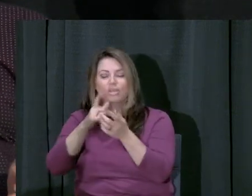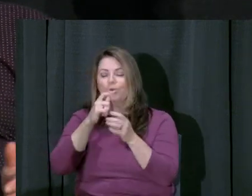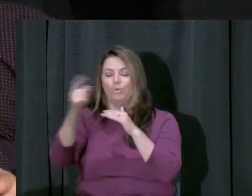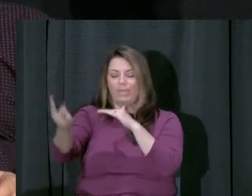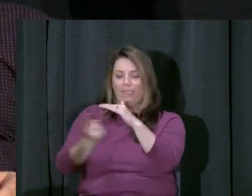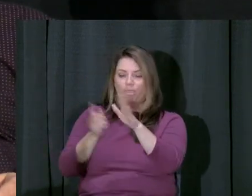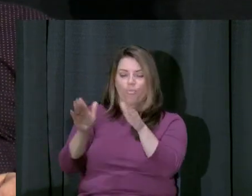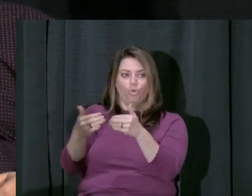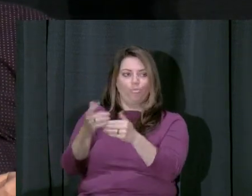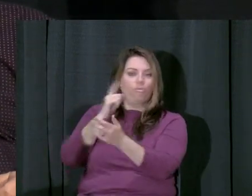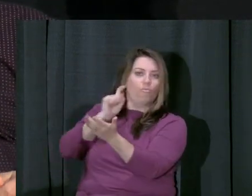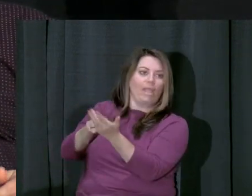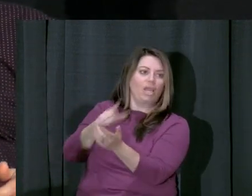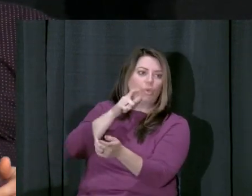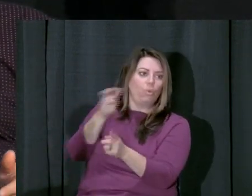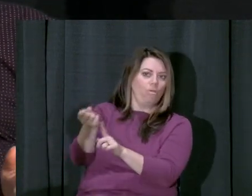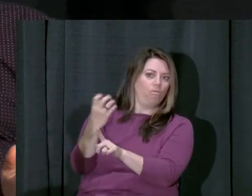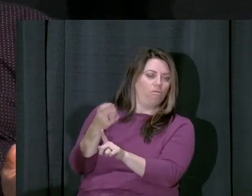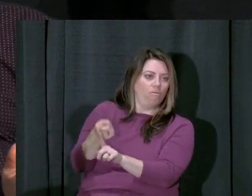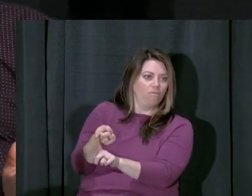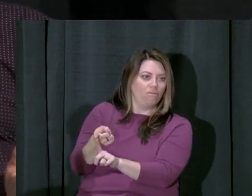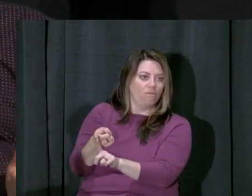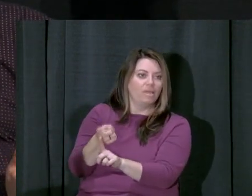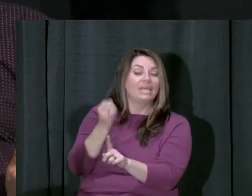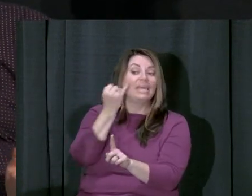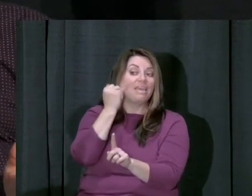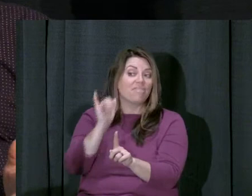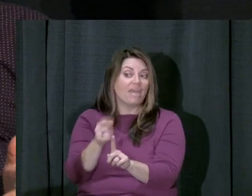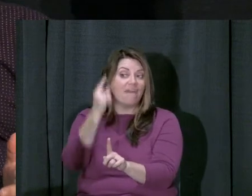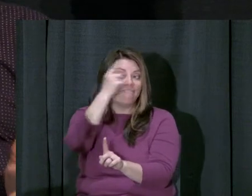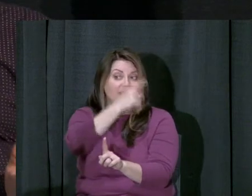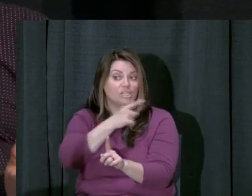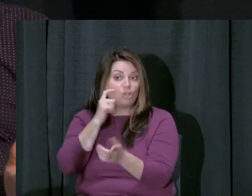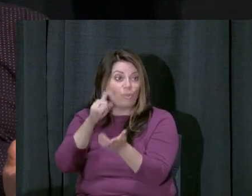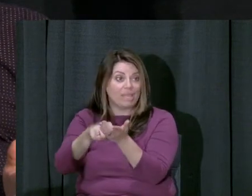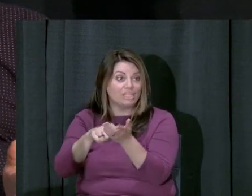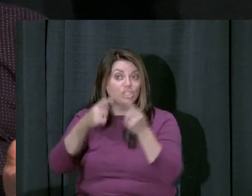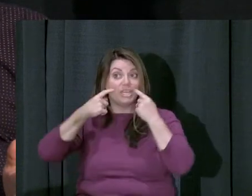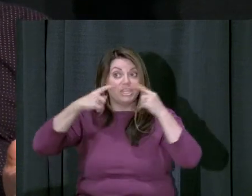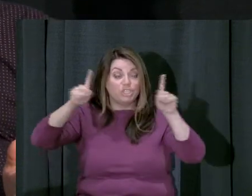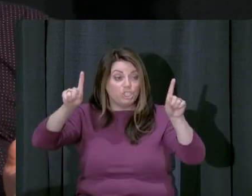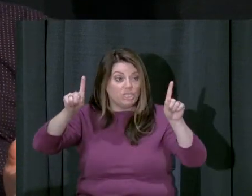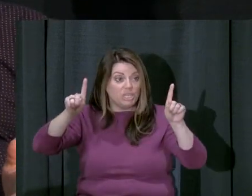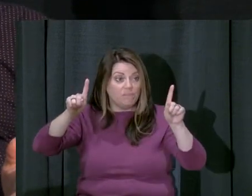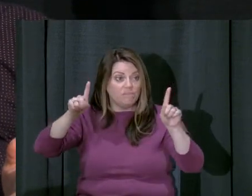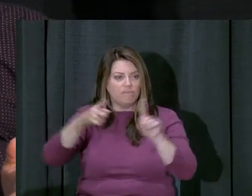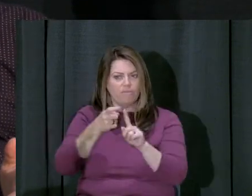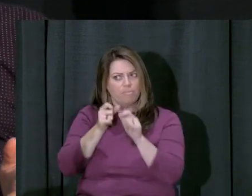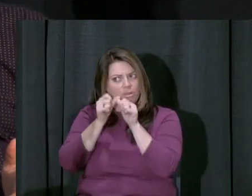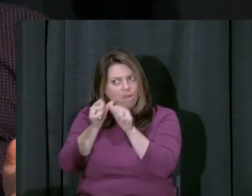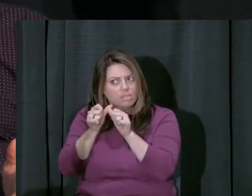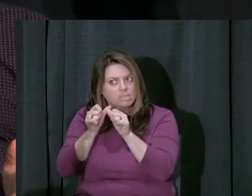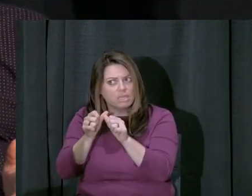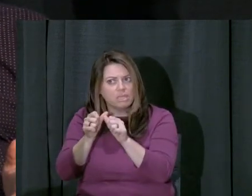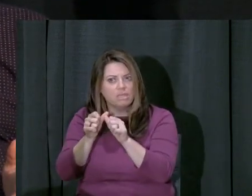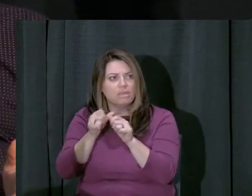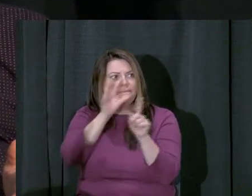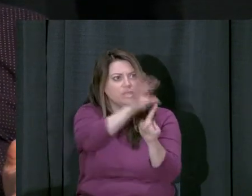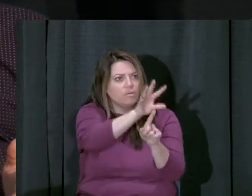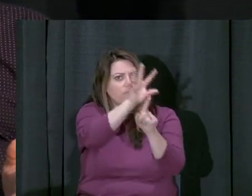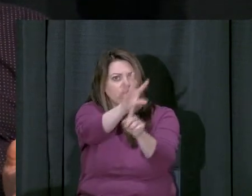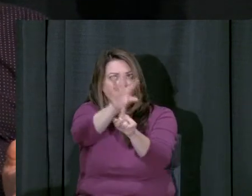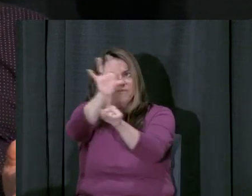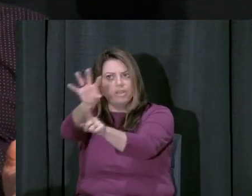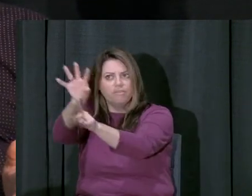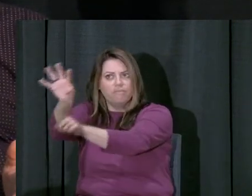room. Now, if that facial recognition is achieved by constantly taking video of everyone around you